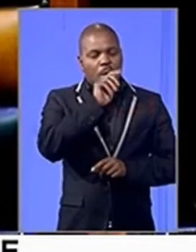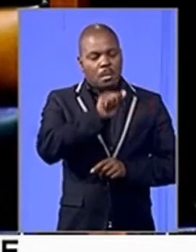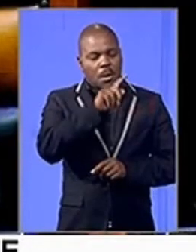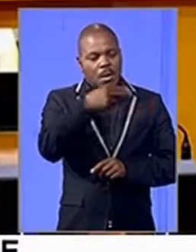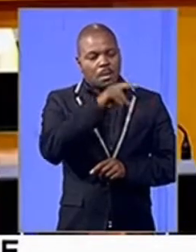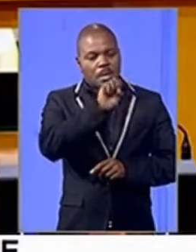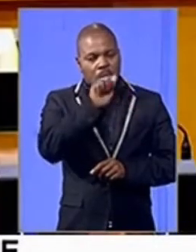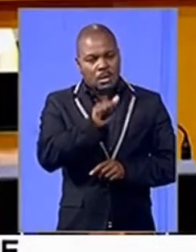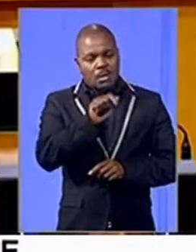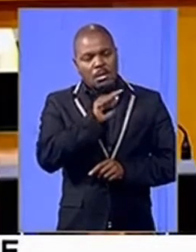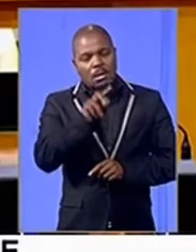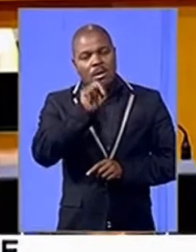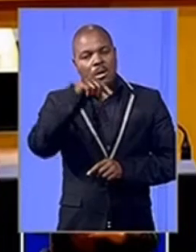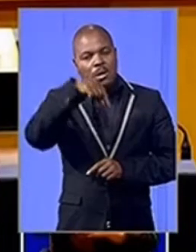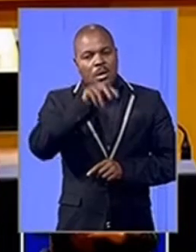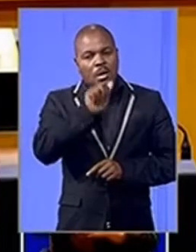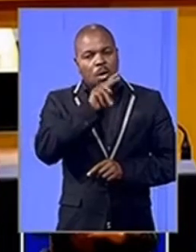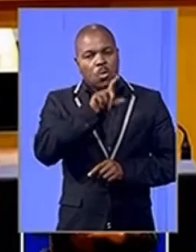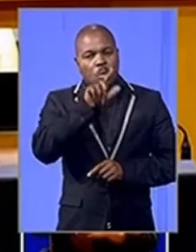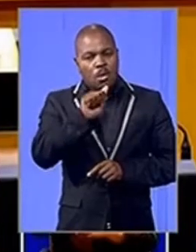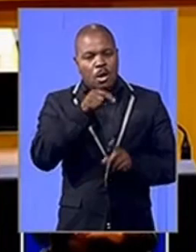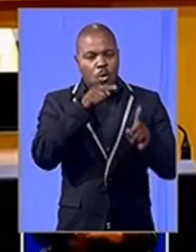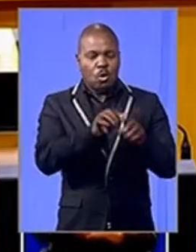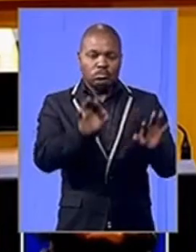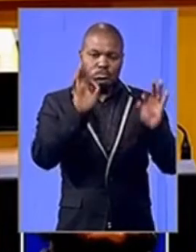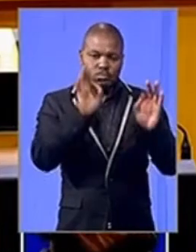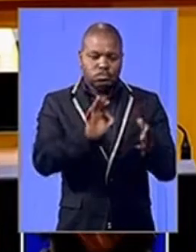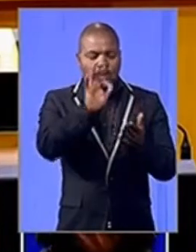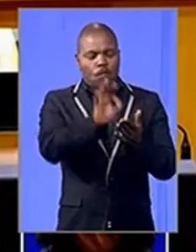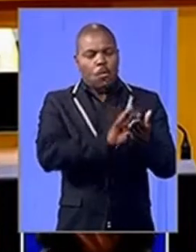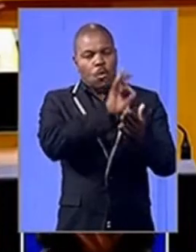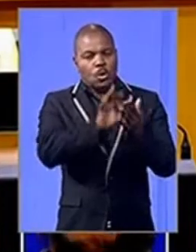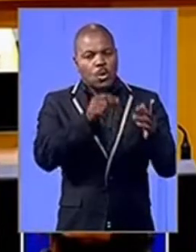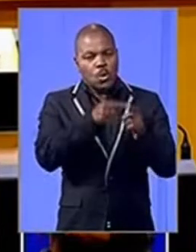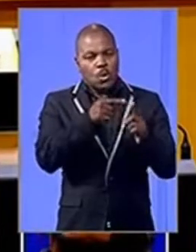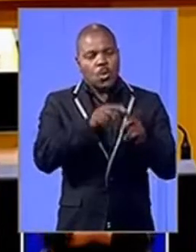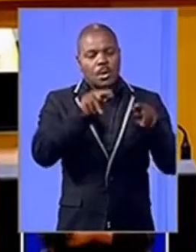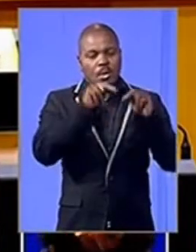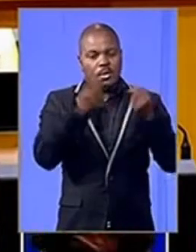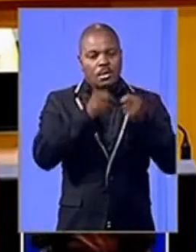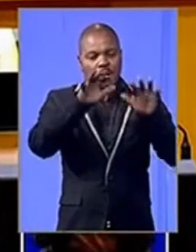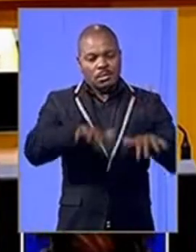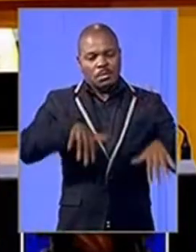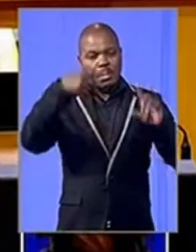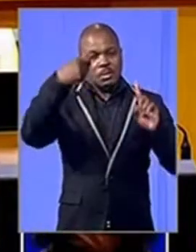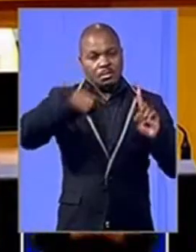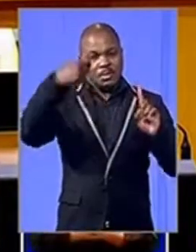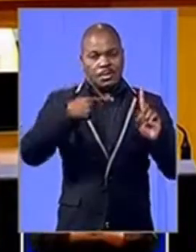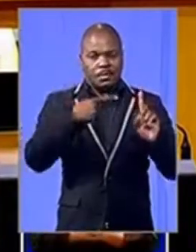Mapisa-Nqakula duly elected as the Speaker of the National Assembly.